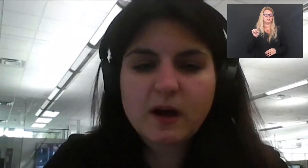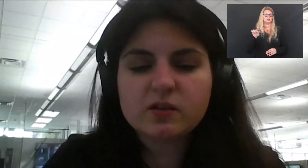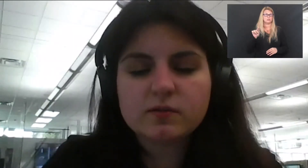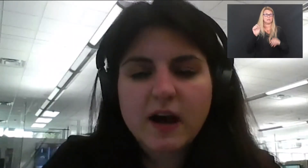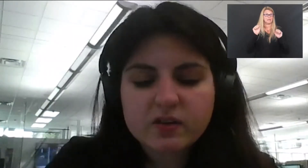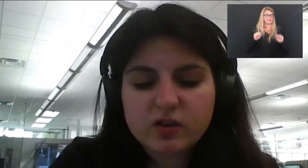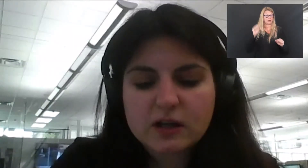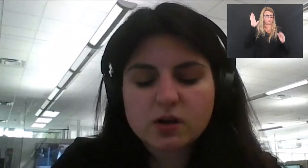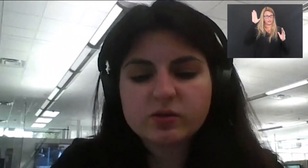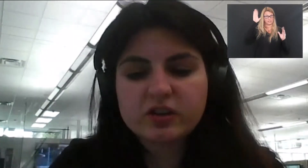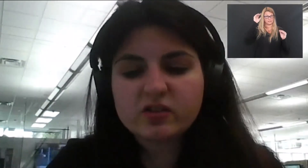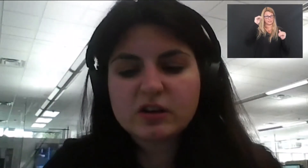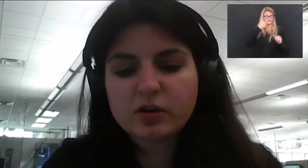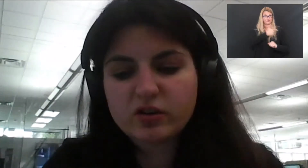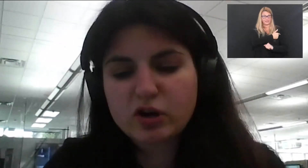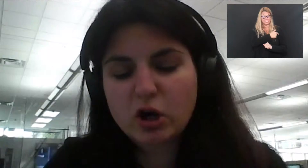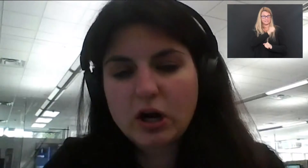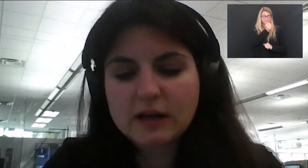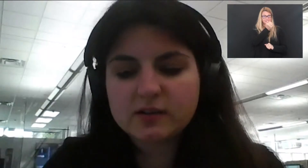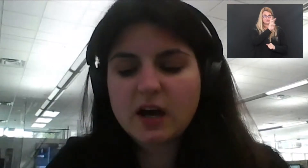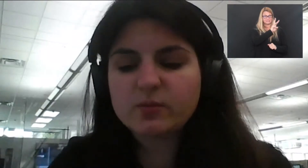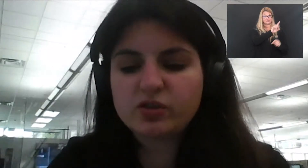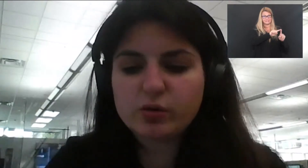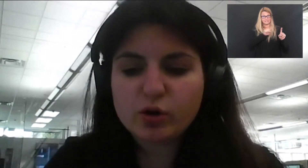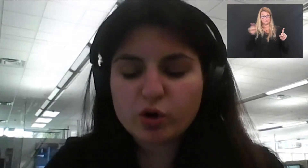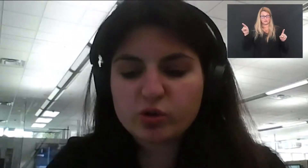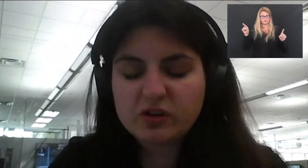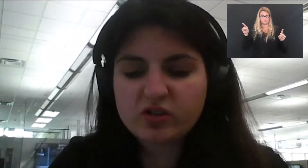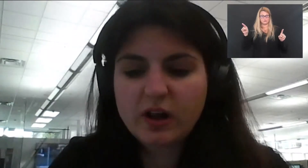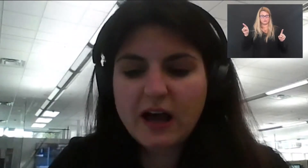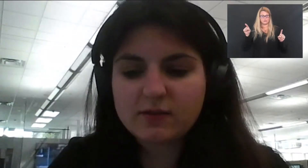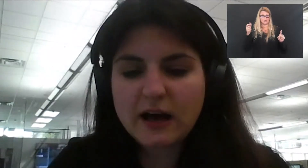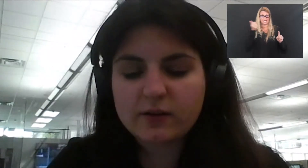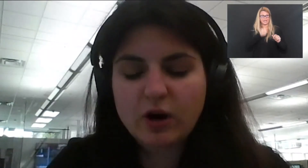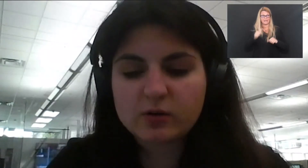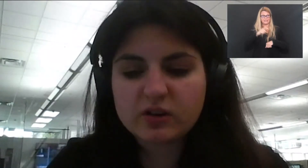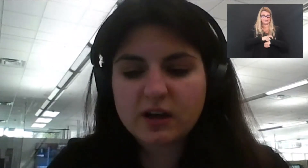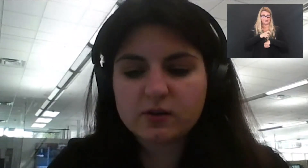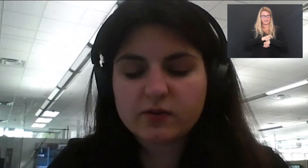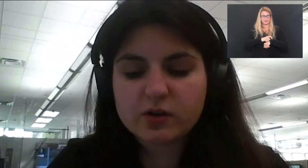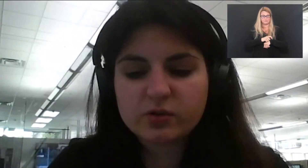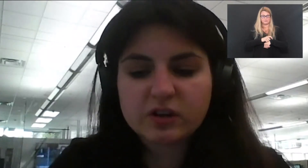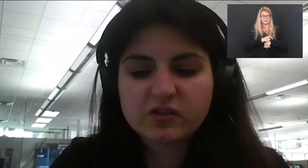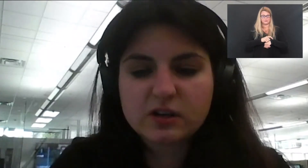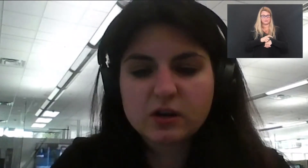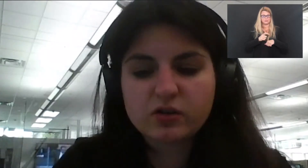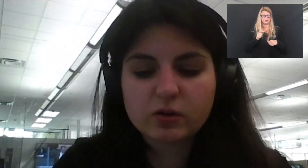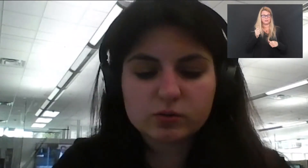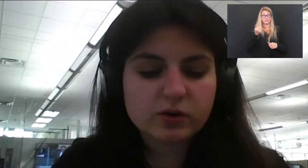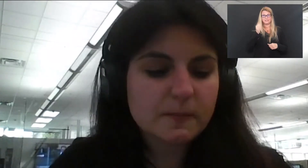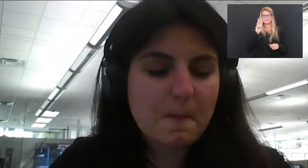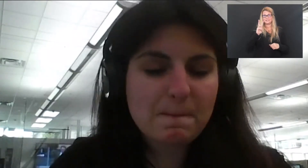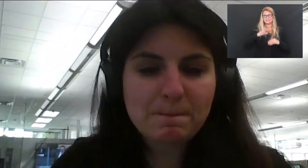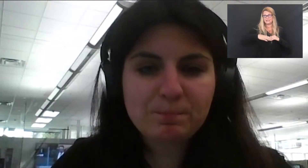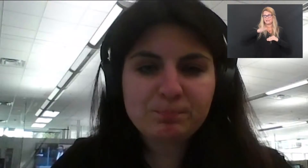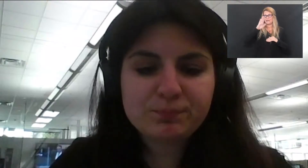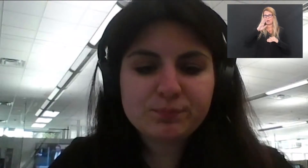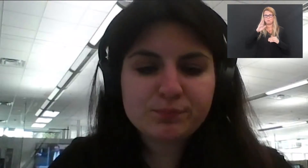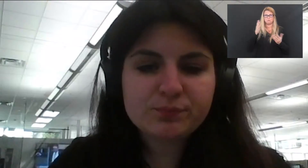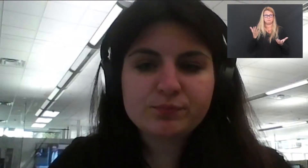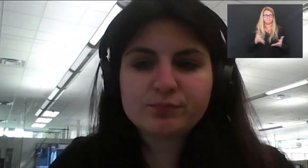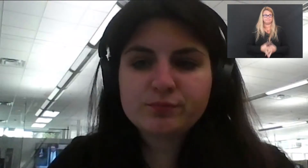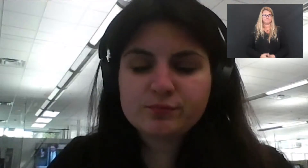we expect to vaccinate those 16 years and younger anytime soon, or do we still have a lot of ground to cover for those 16 years and older?